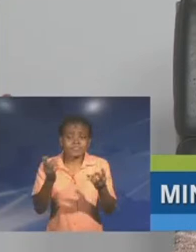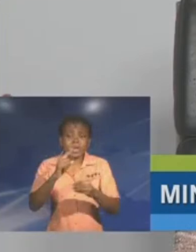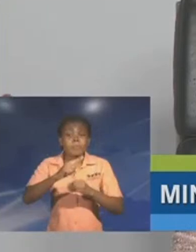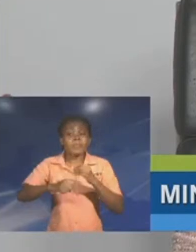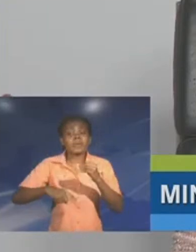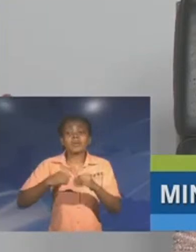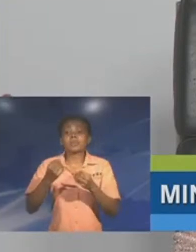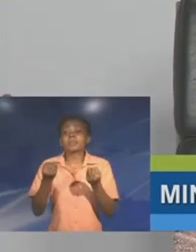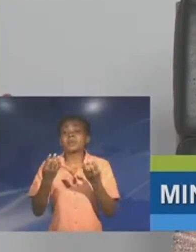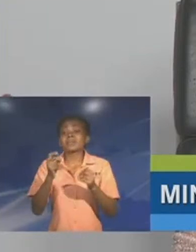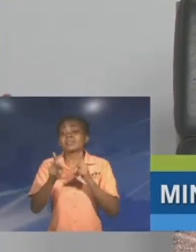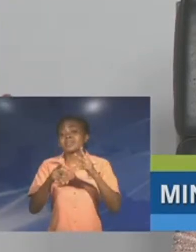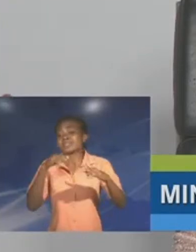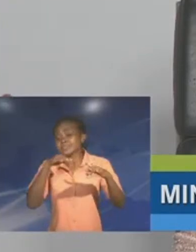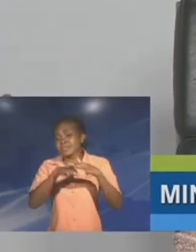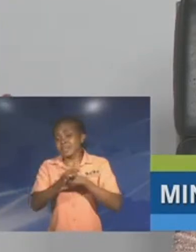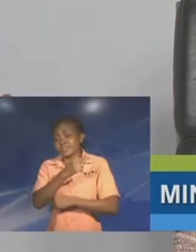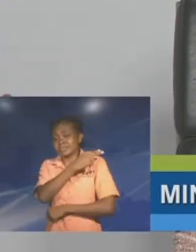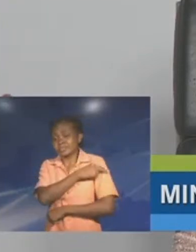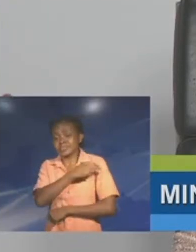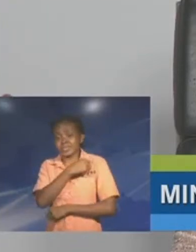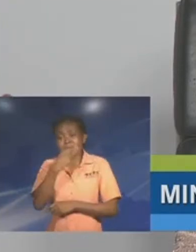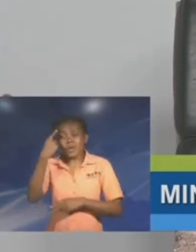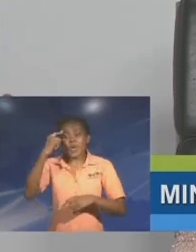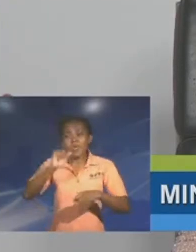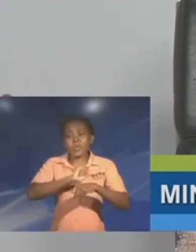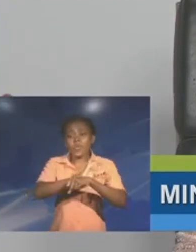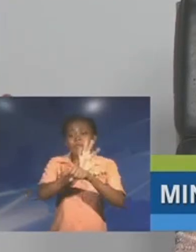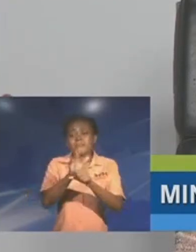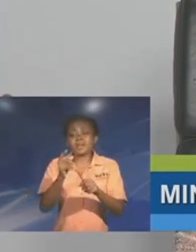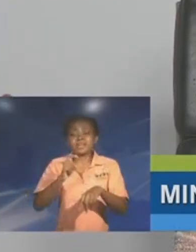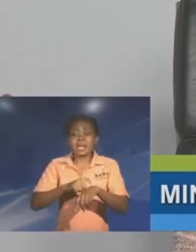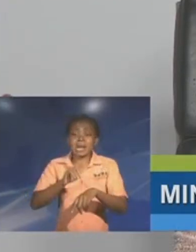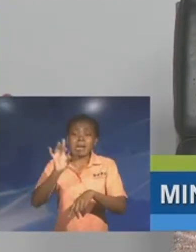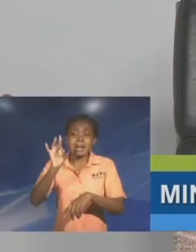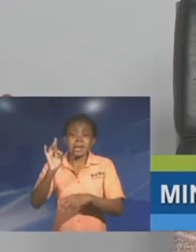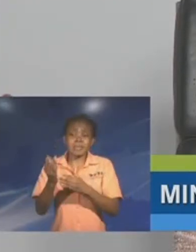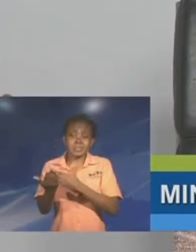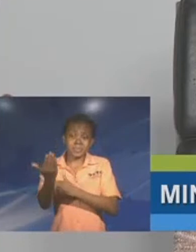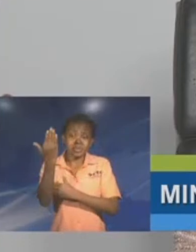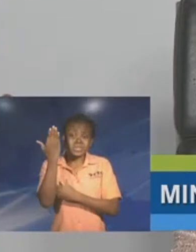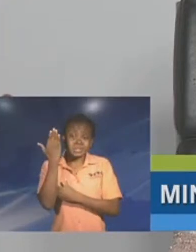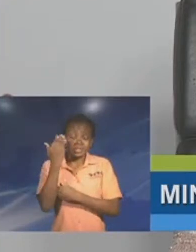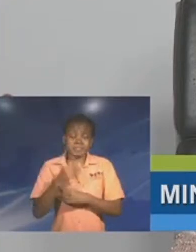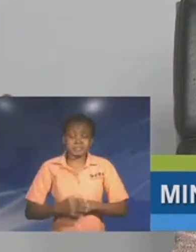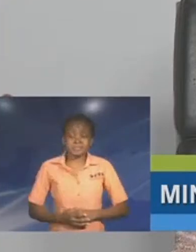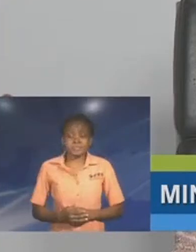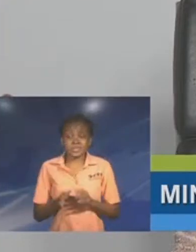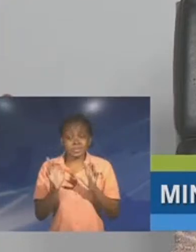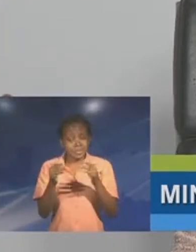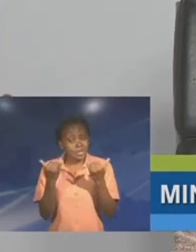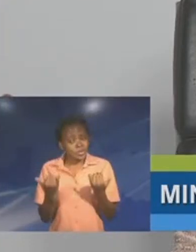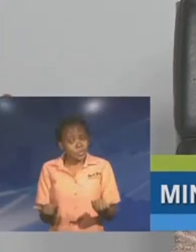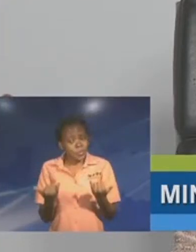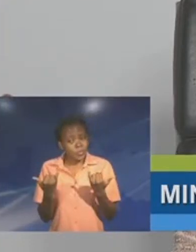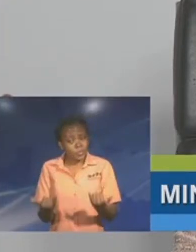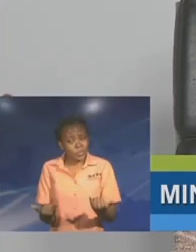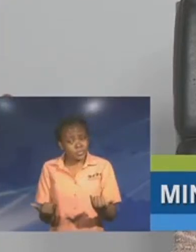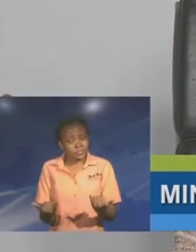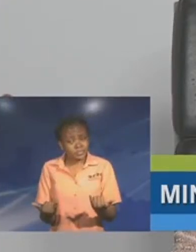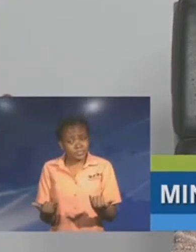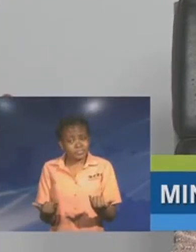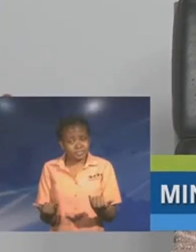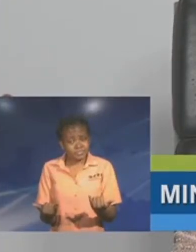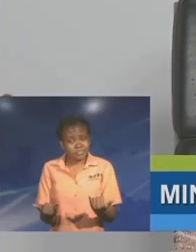hospitals in the parallel healthcare system as of 8 a.m. today. At present, the overall occupancy in